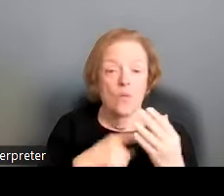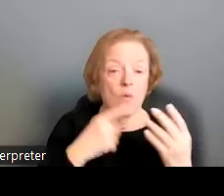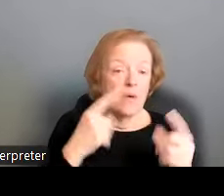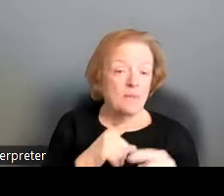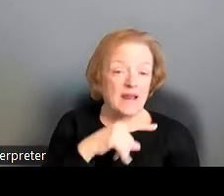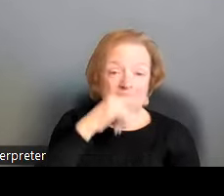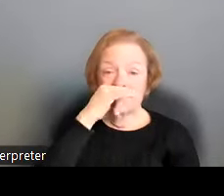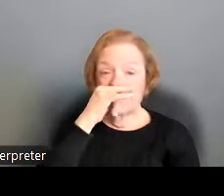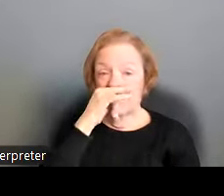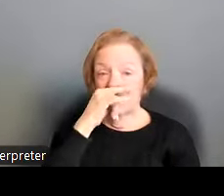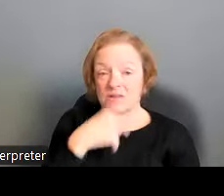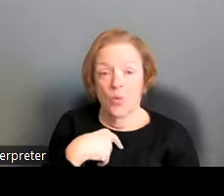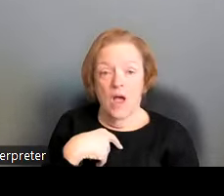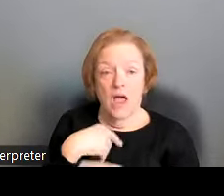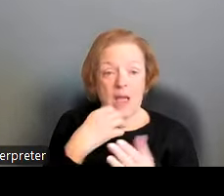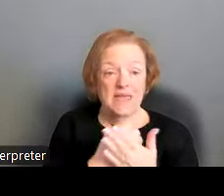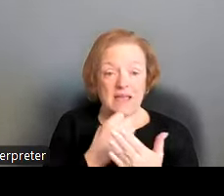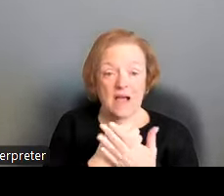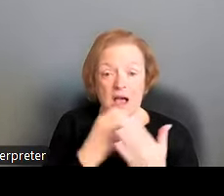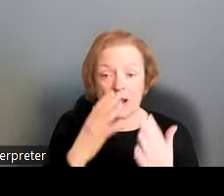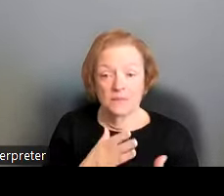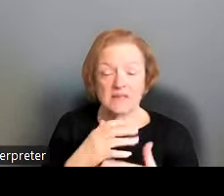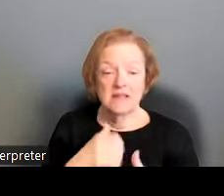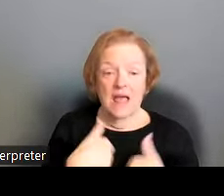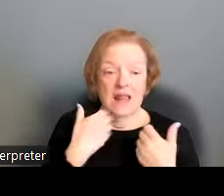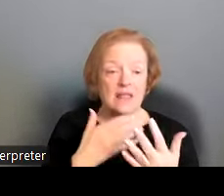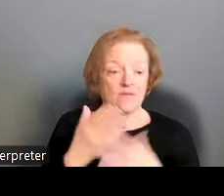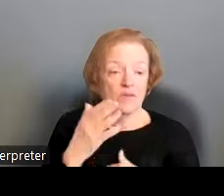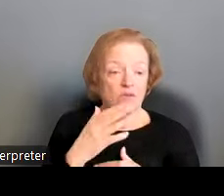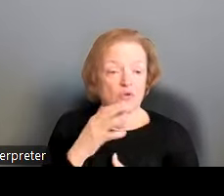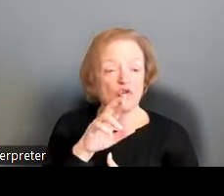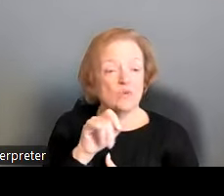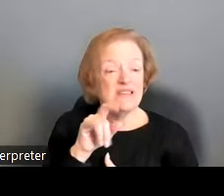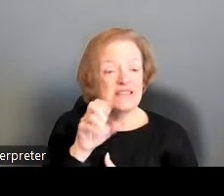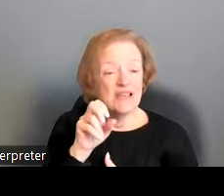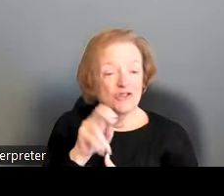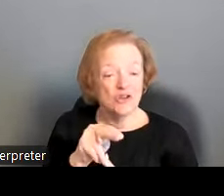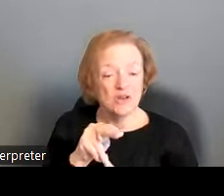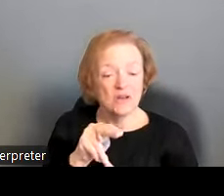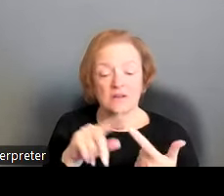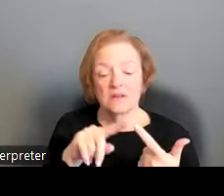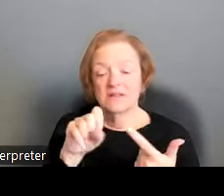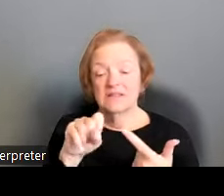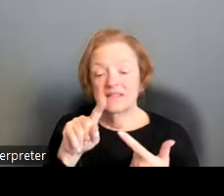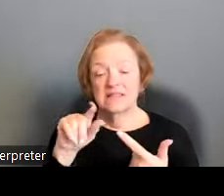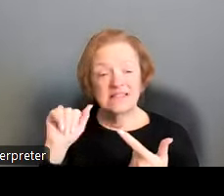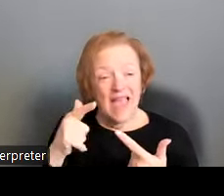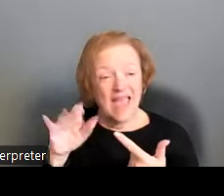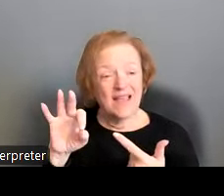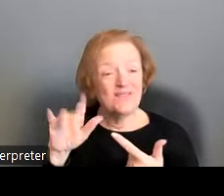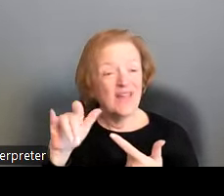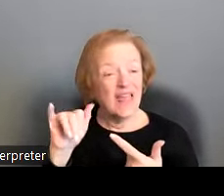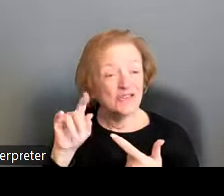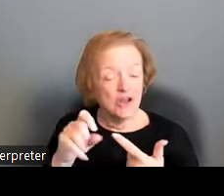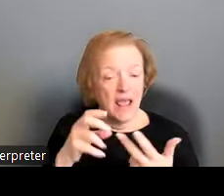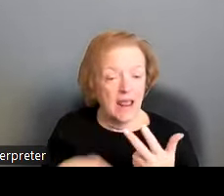why I'm an economist. I lived through the recession, the stagflation and the high interest inflation rates